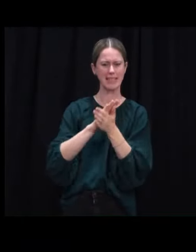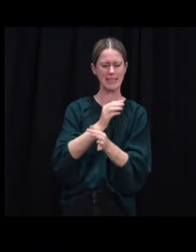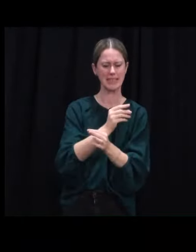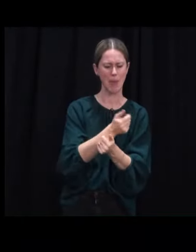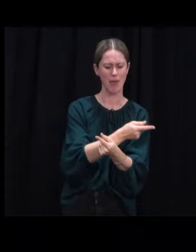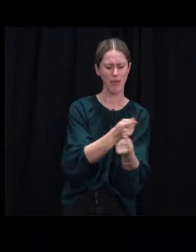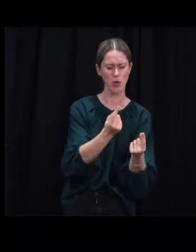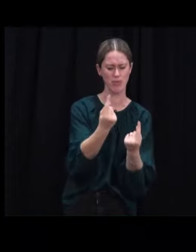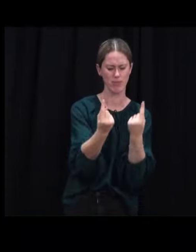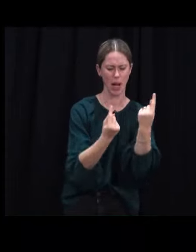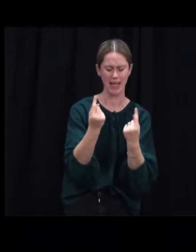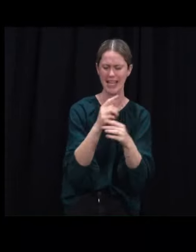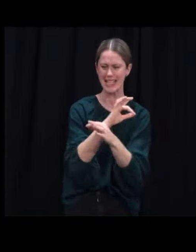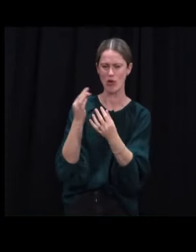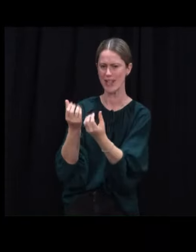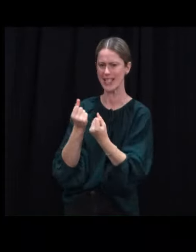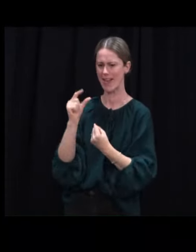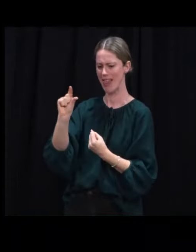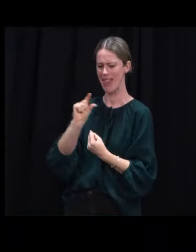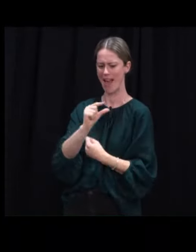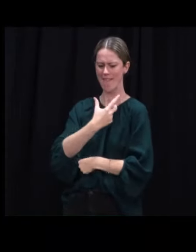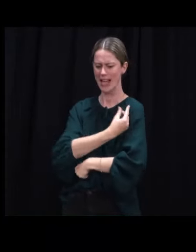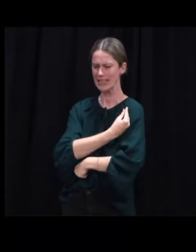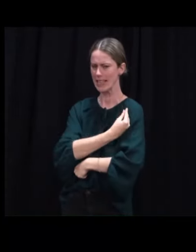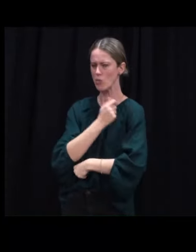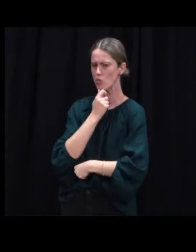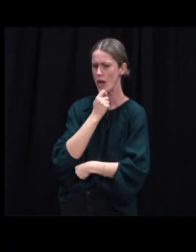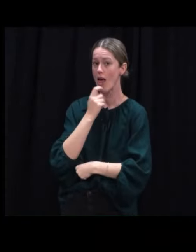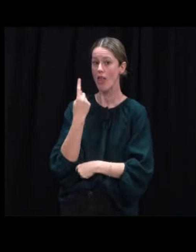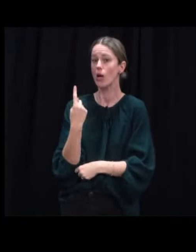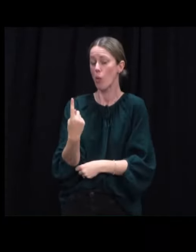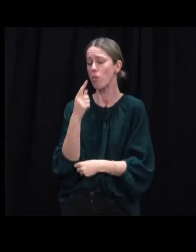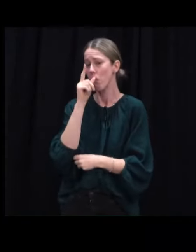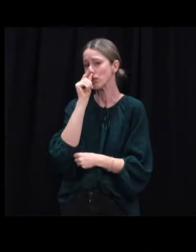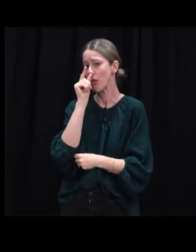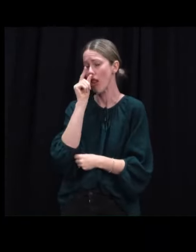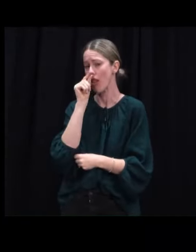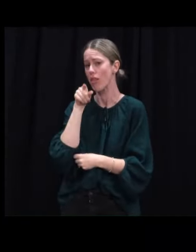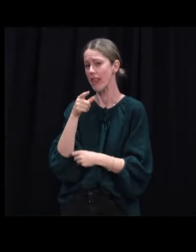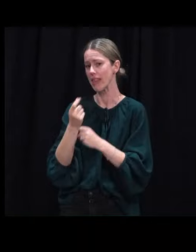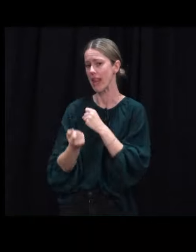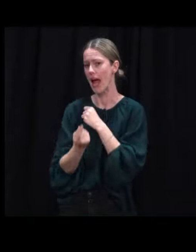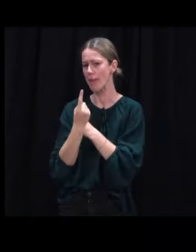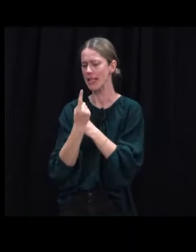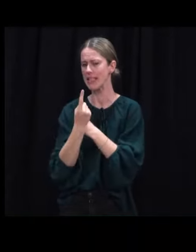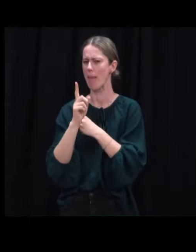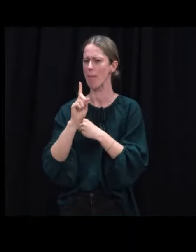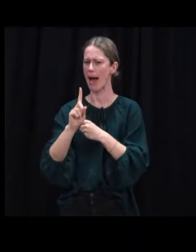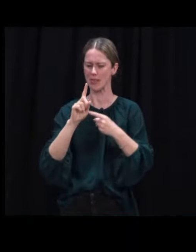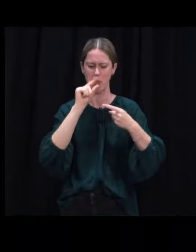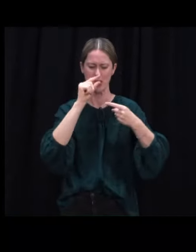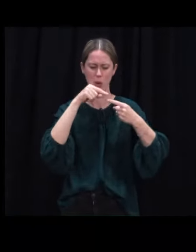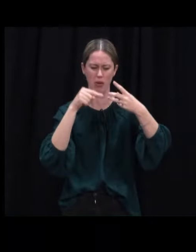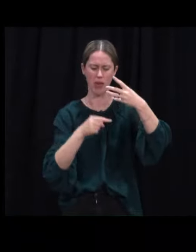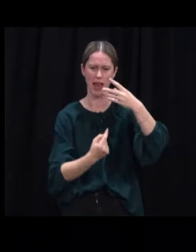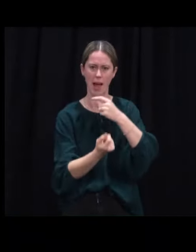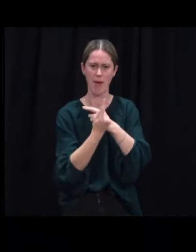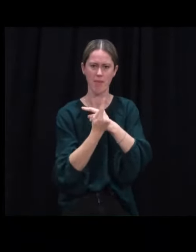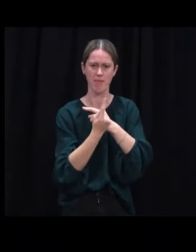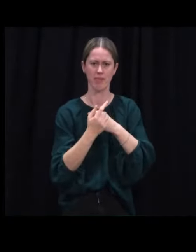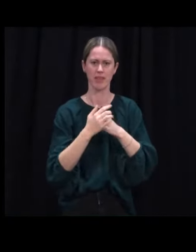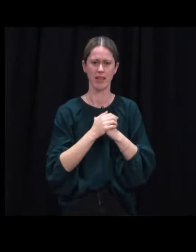receive the vaccine that day. It's only a possibility. It's not clear that anyone received just